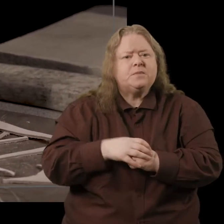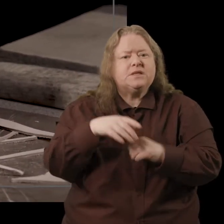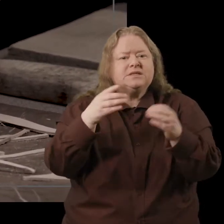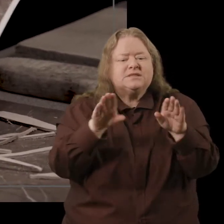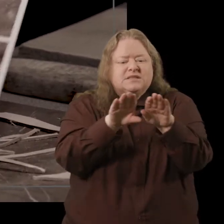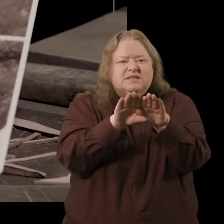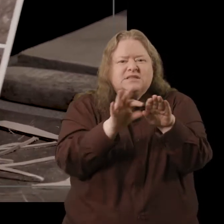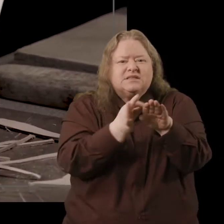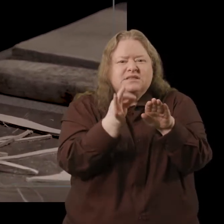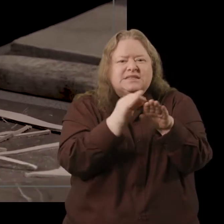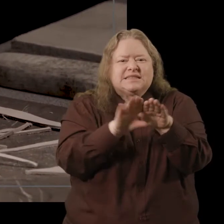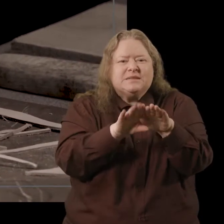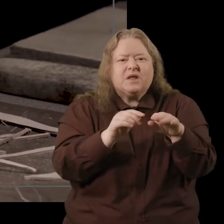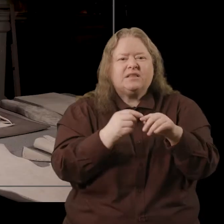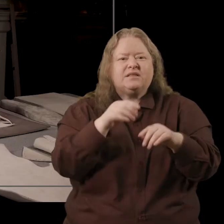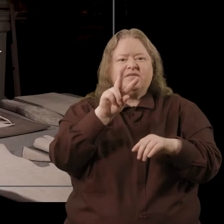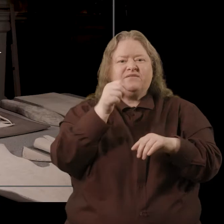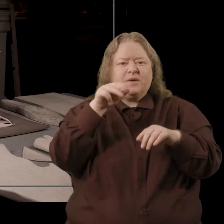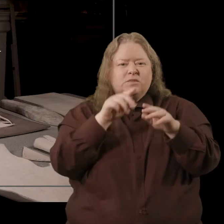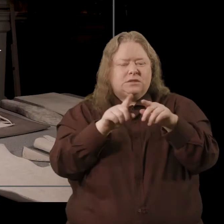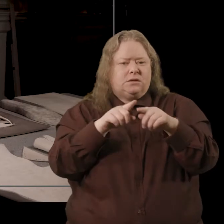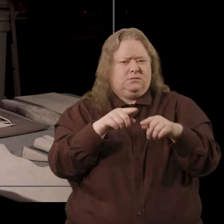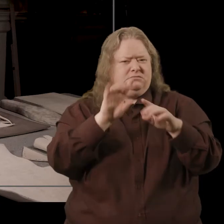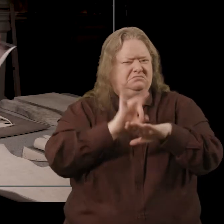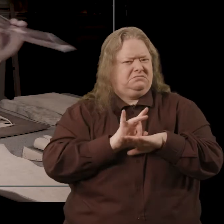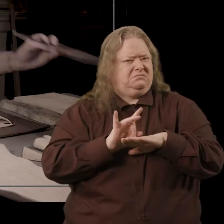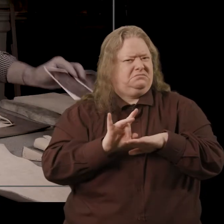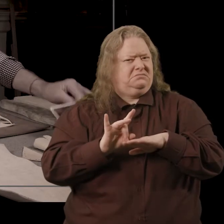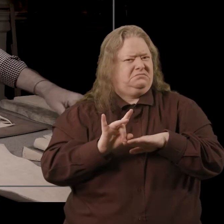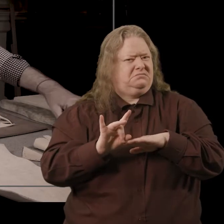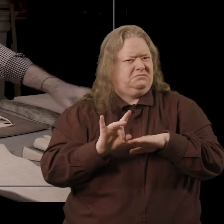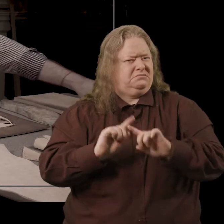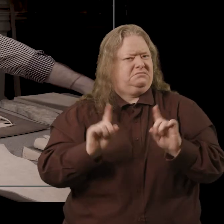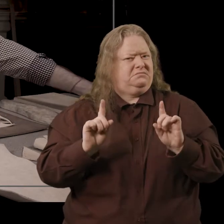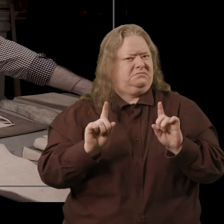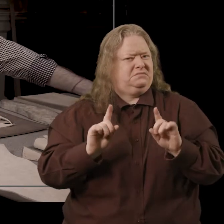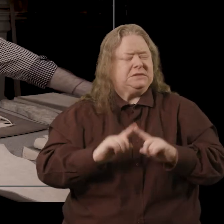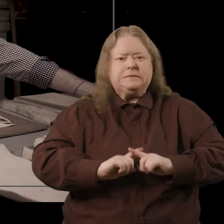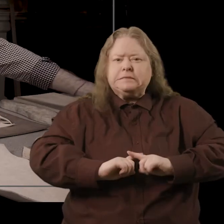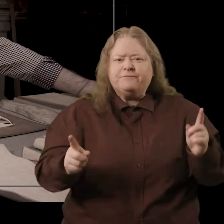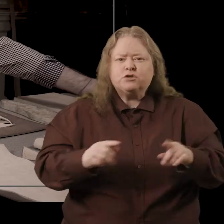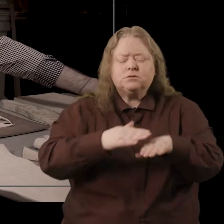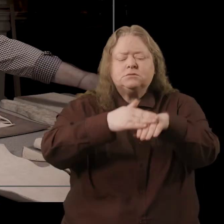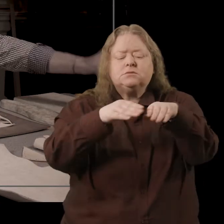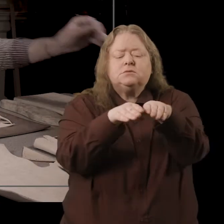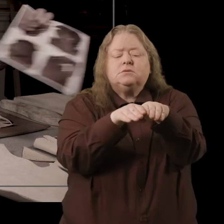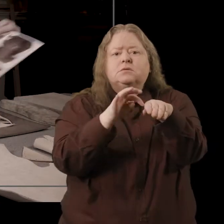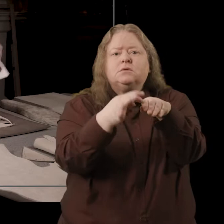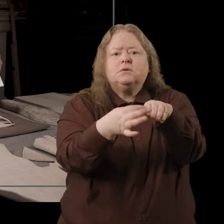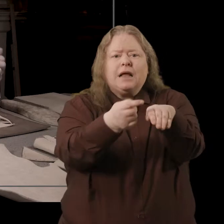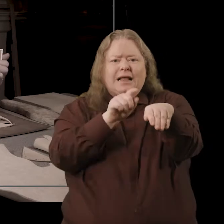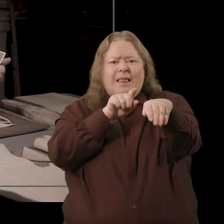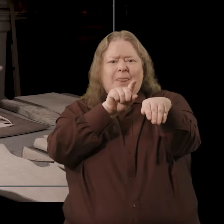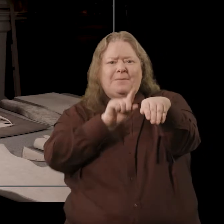the front, or the vamp of the shoe, is quite unusual, and it is completely different to